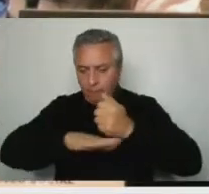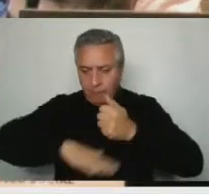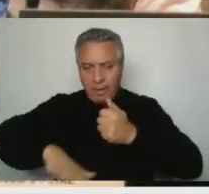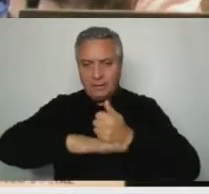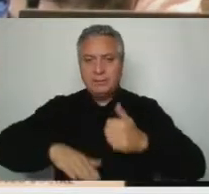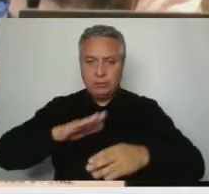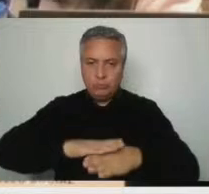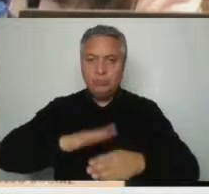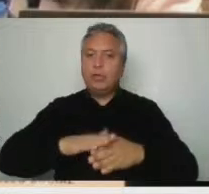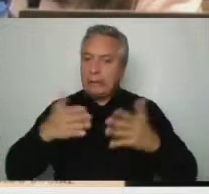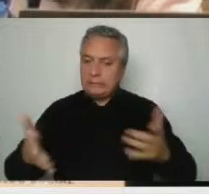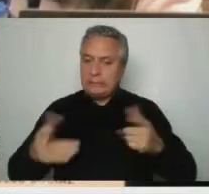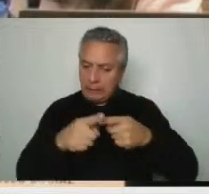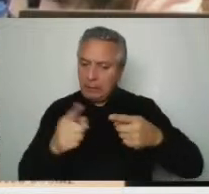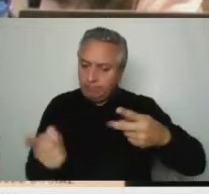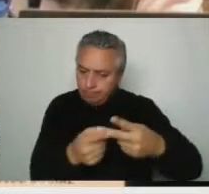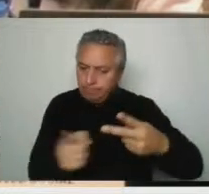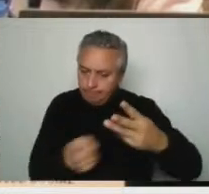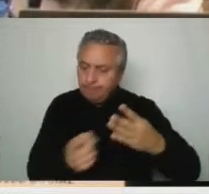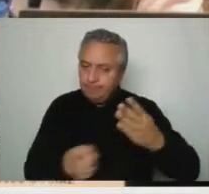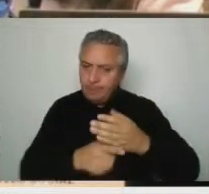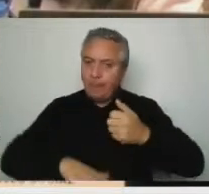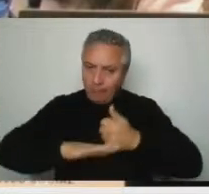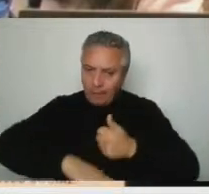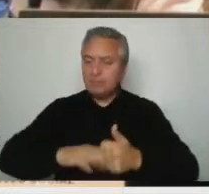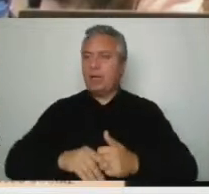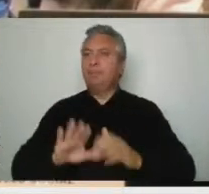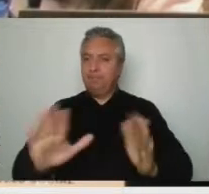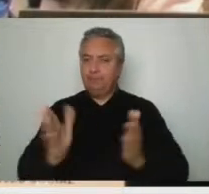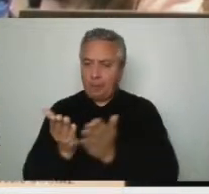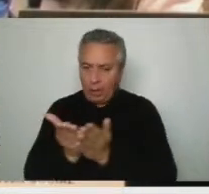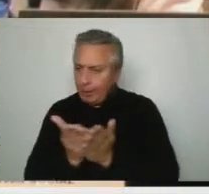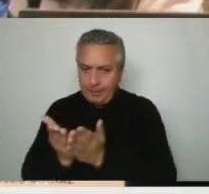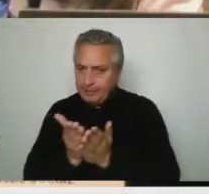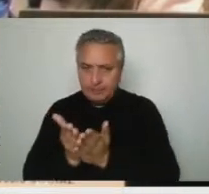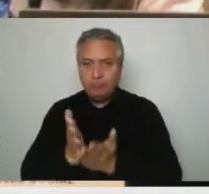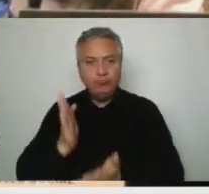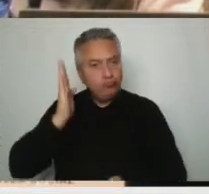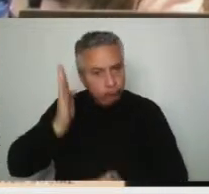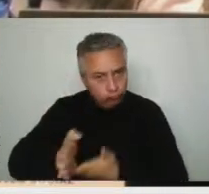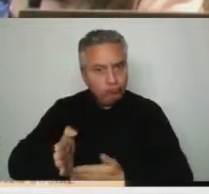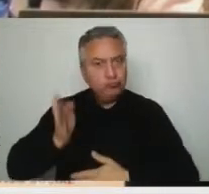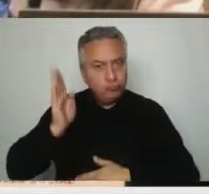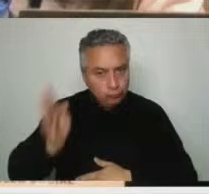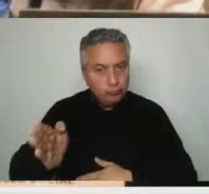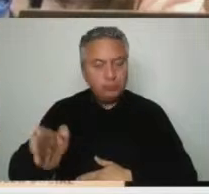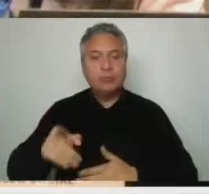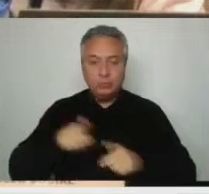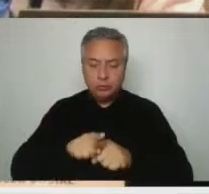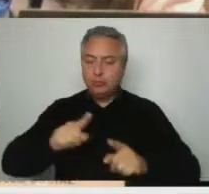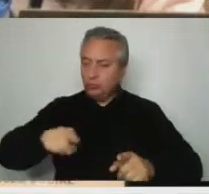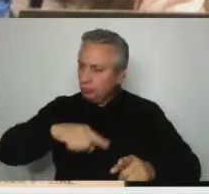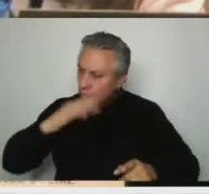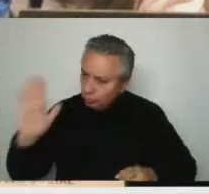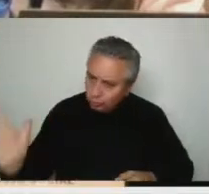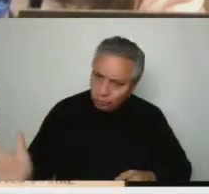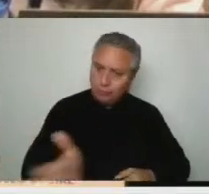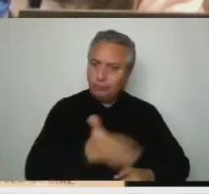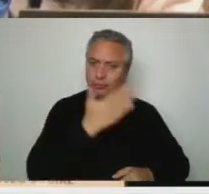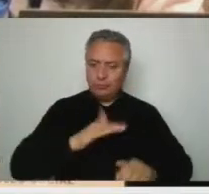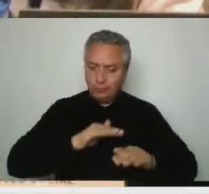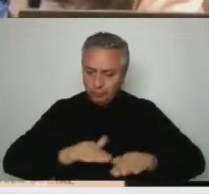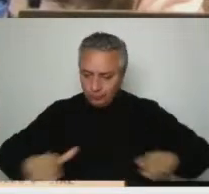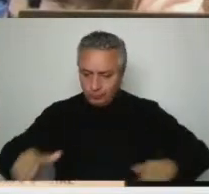to basic conditions in addition to basic outcomes. And when these are referred to as mandatory, that's another way